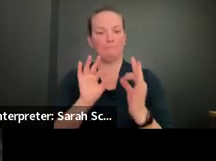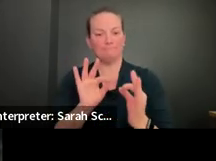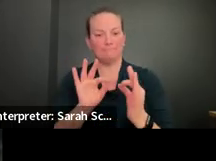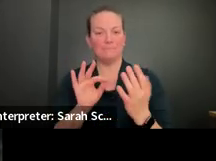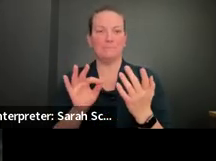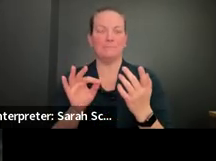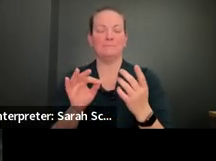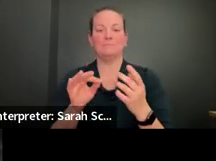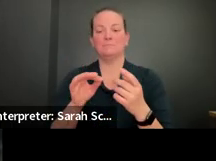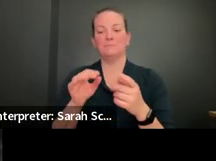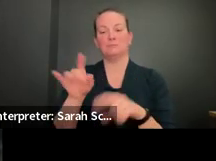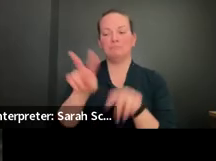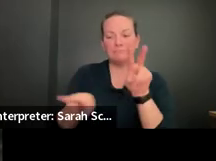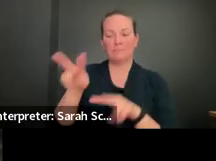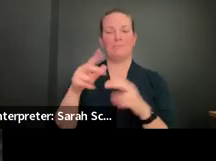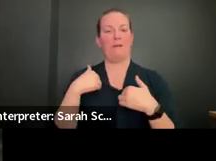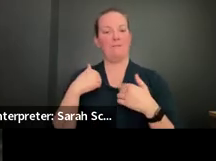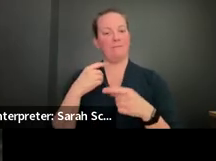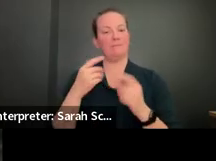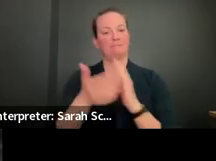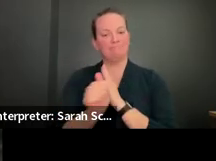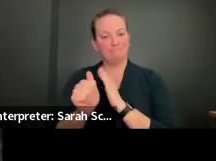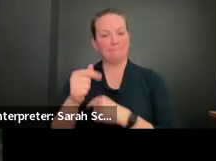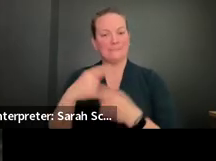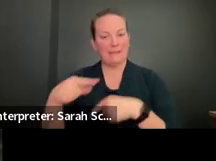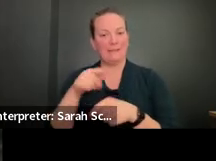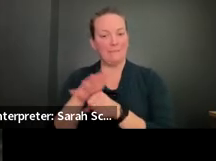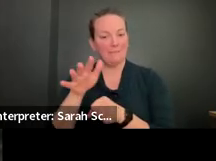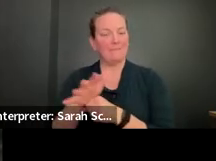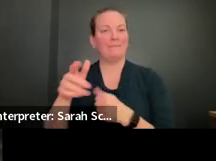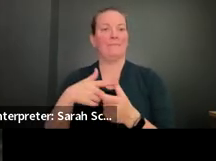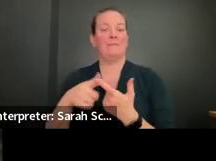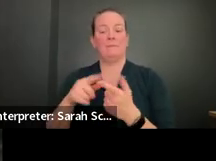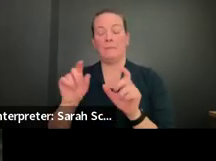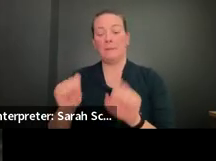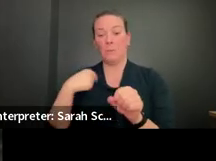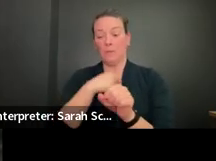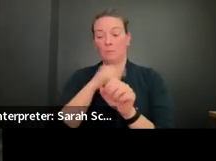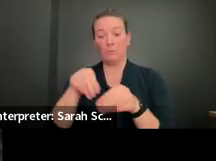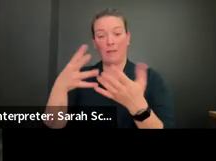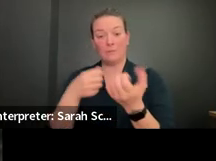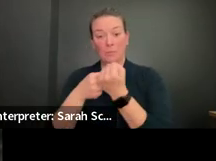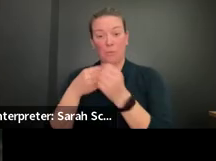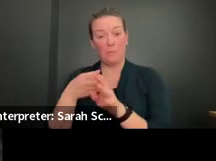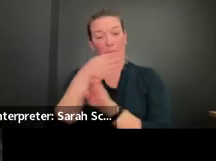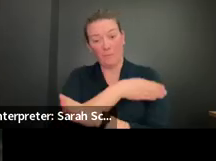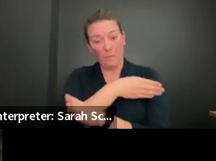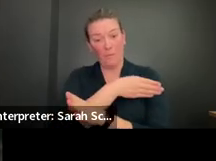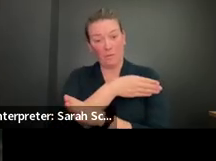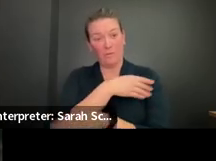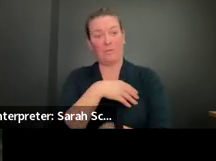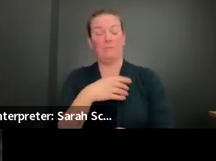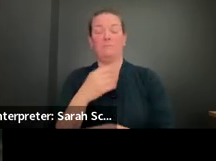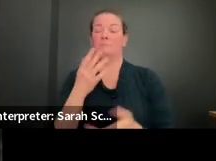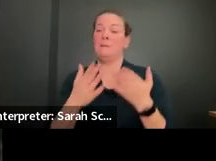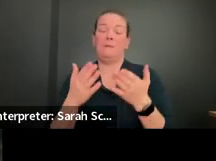signing. Identify if there's any more support we can provide pre-arrival to help you